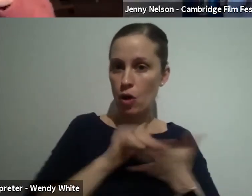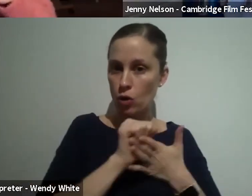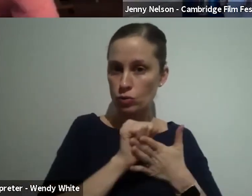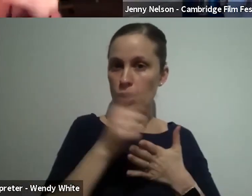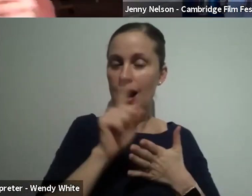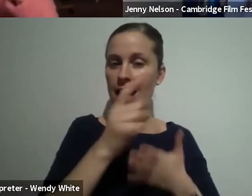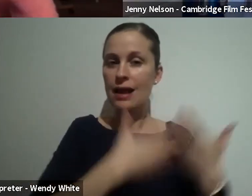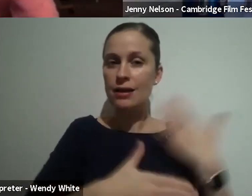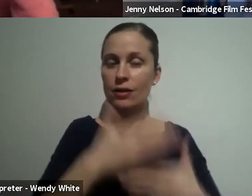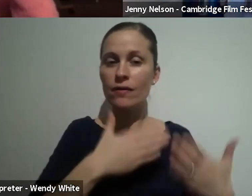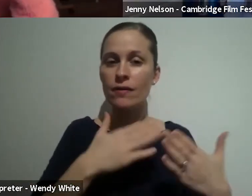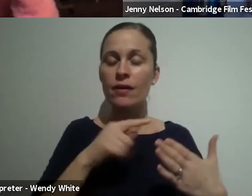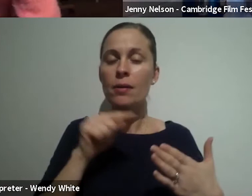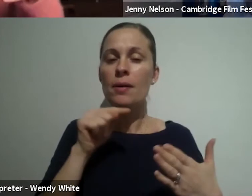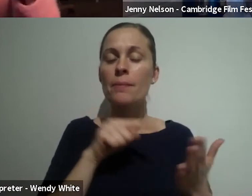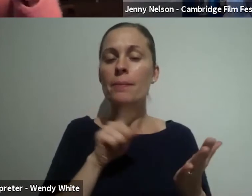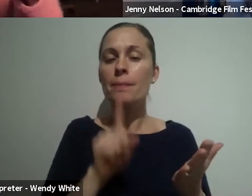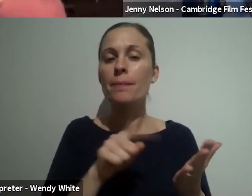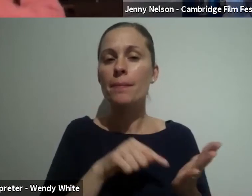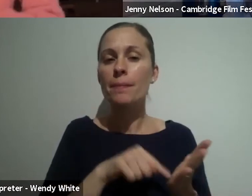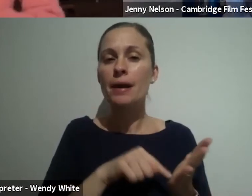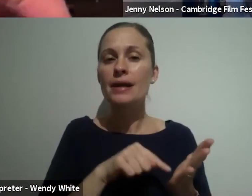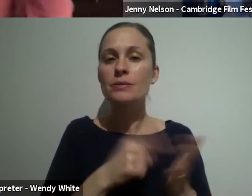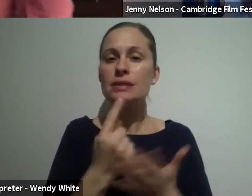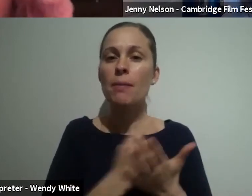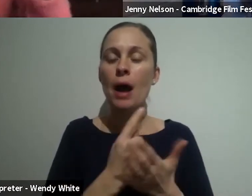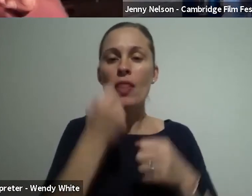this campaign of the condoms,